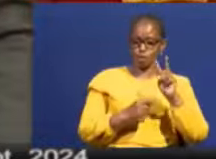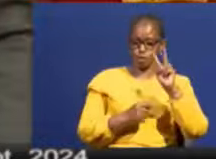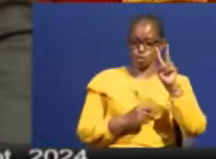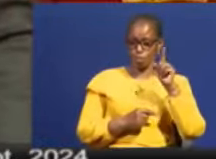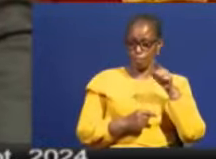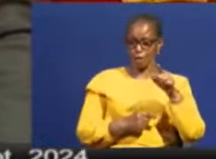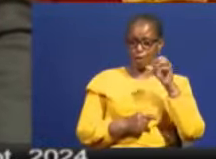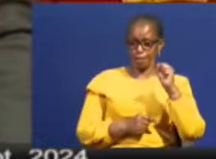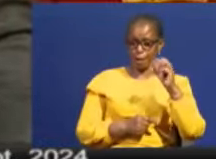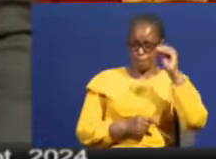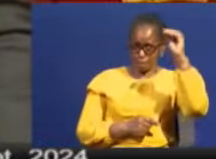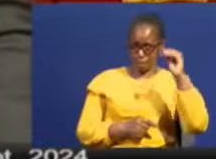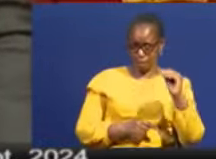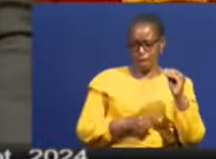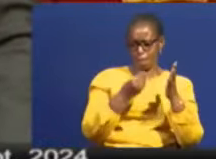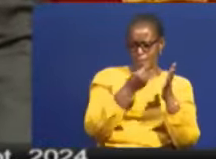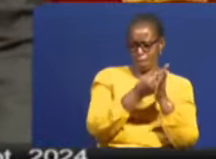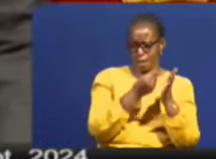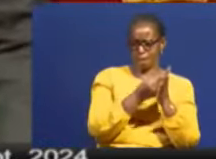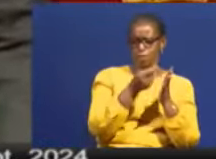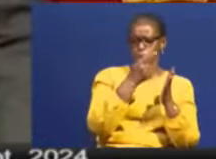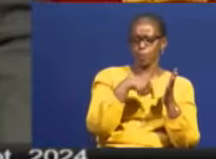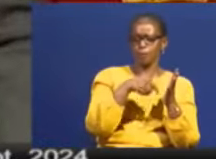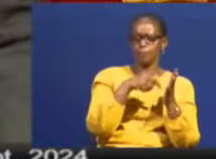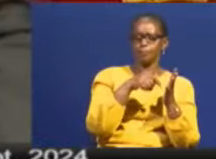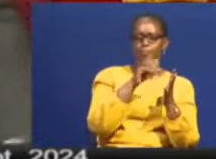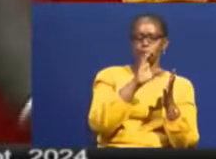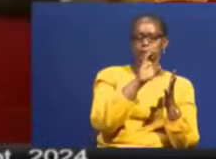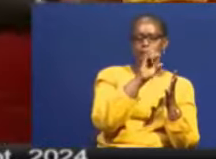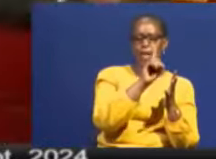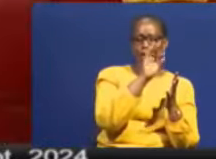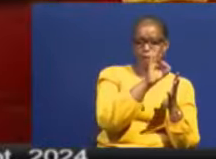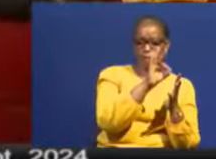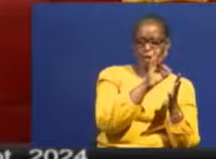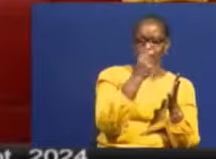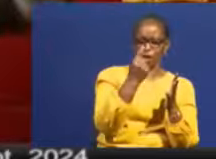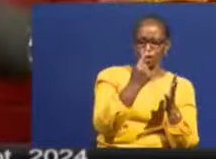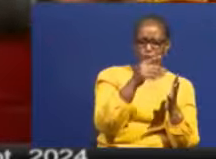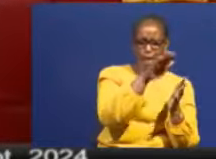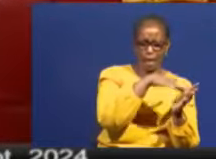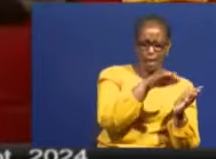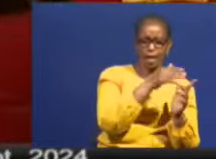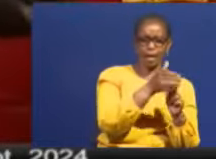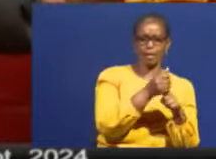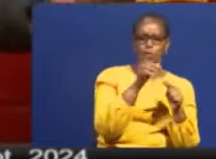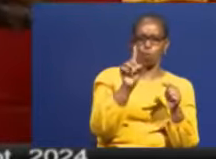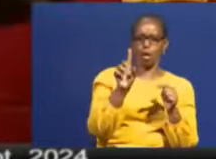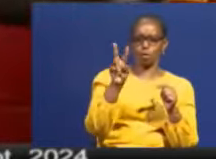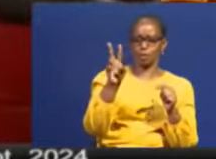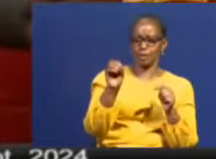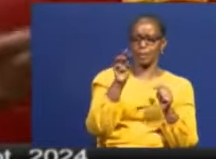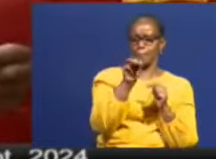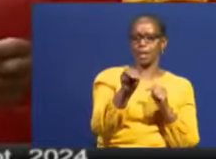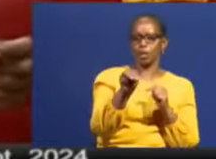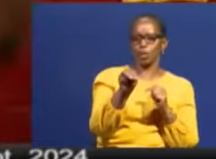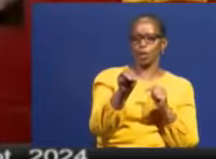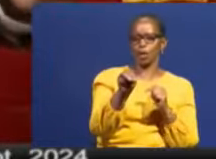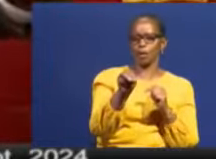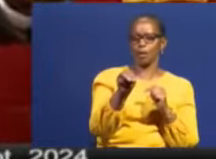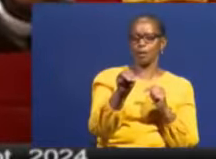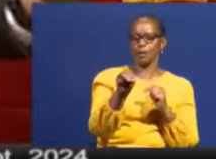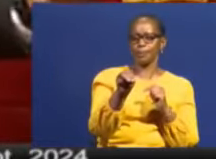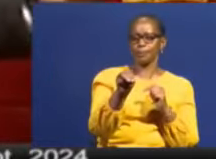the constituencies get in terms of the NGCDF, each constituency gets about 120 million at the highest,